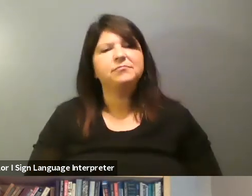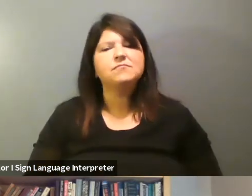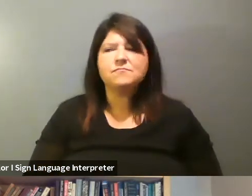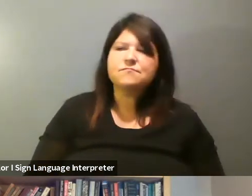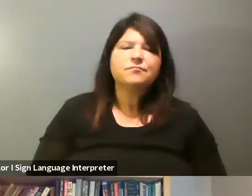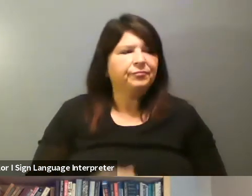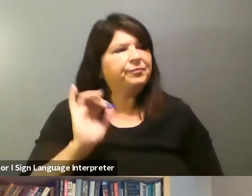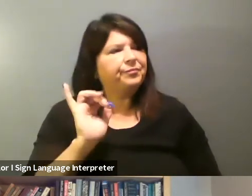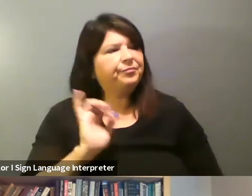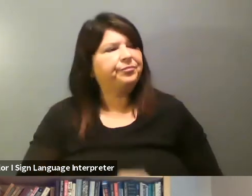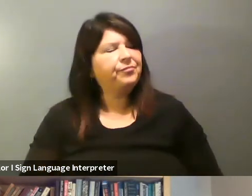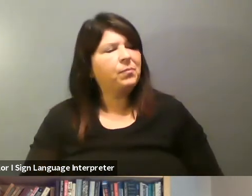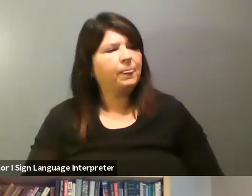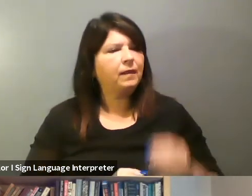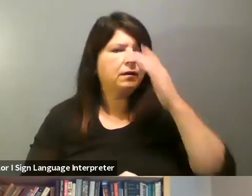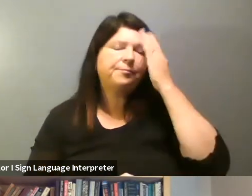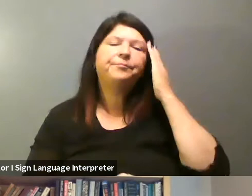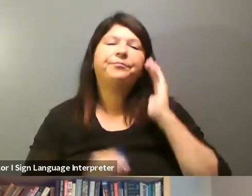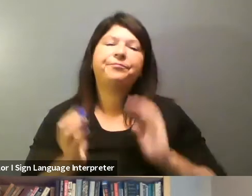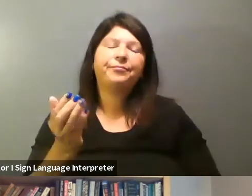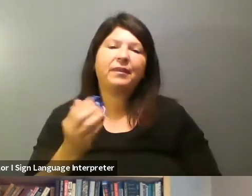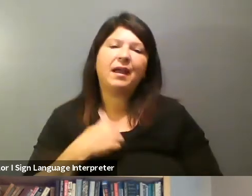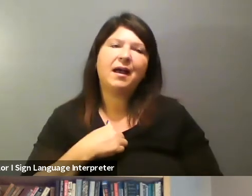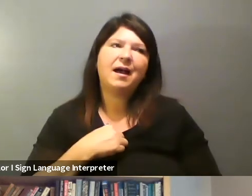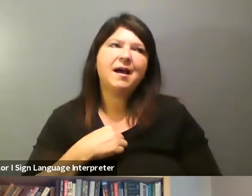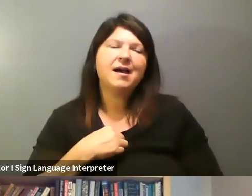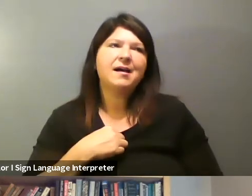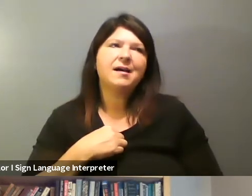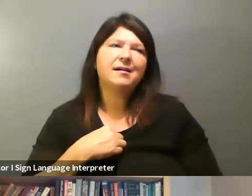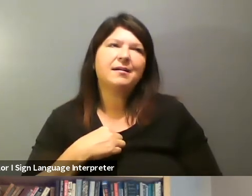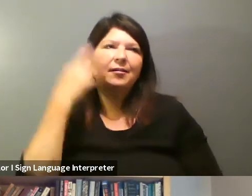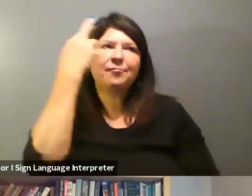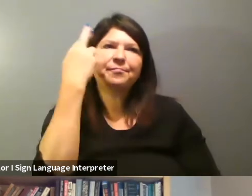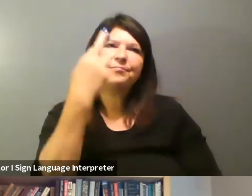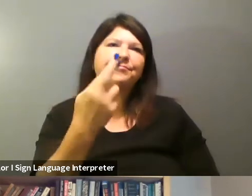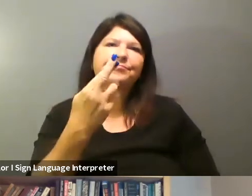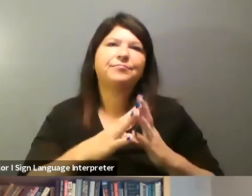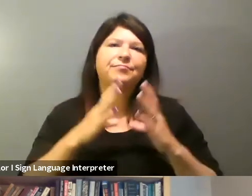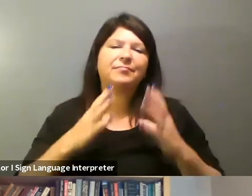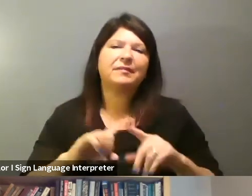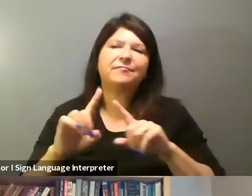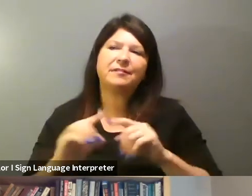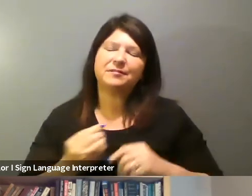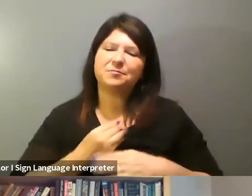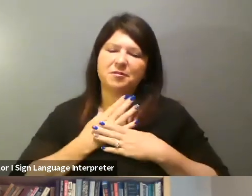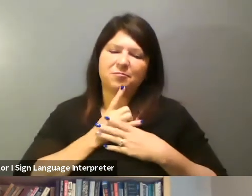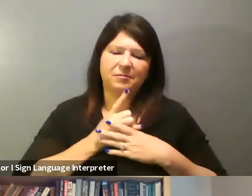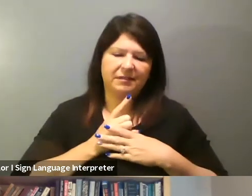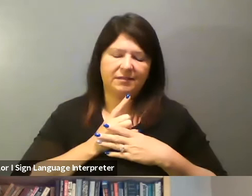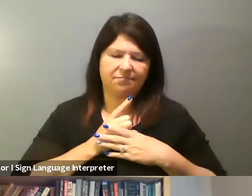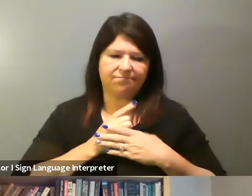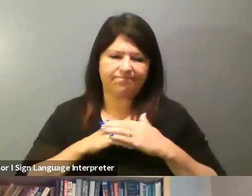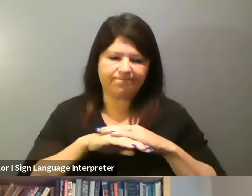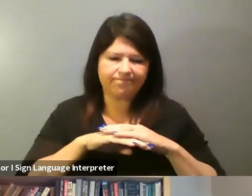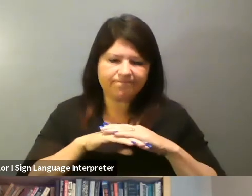inspiration is subtle. You consume a lot of film and media, and it has